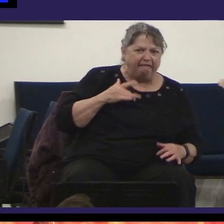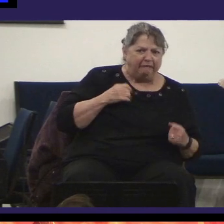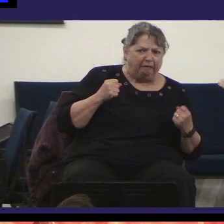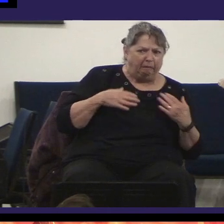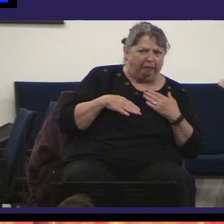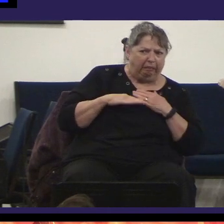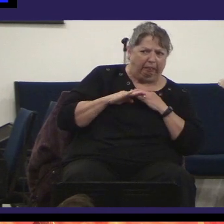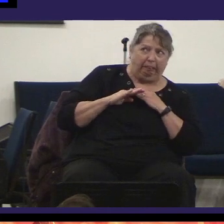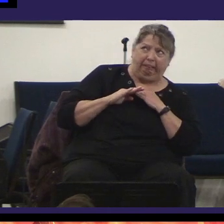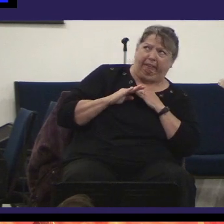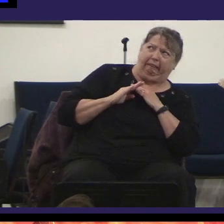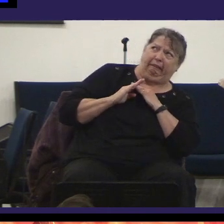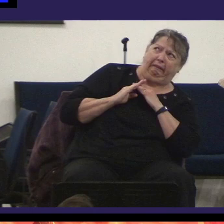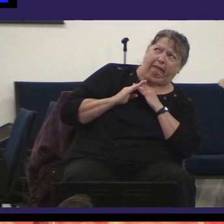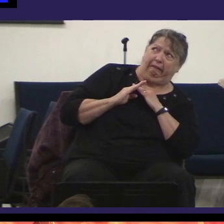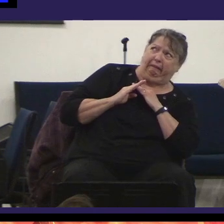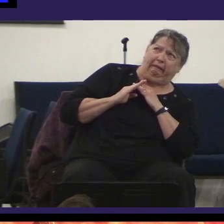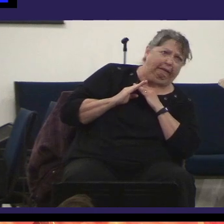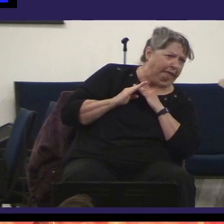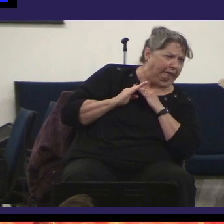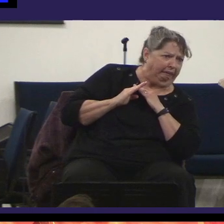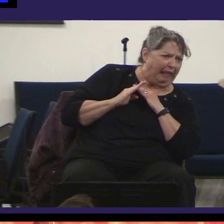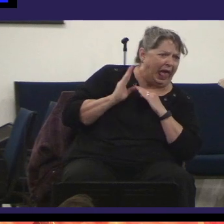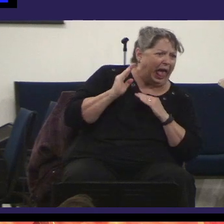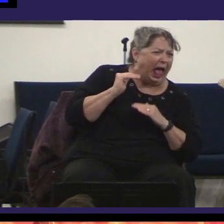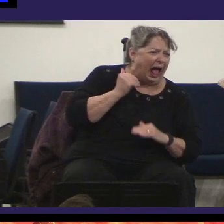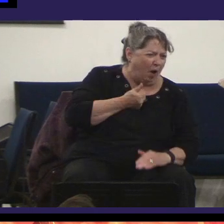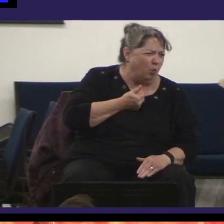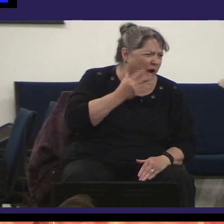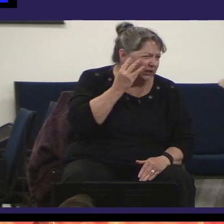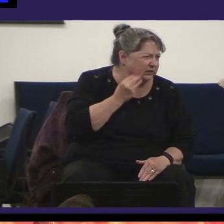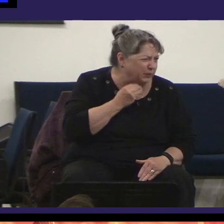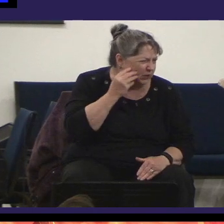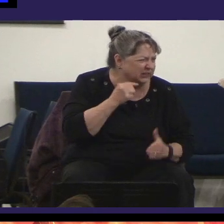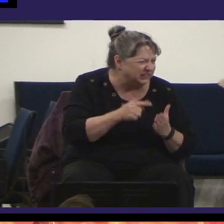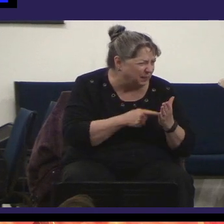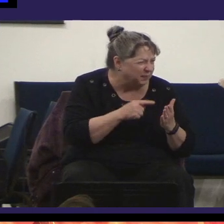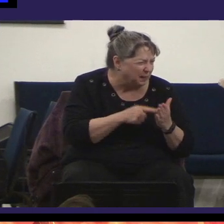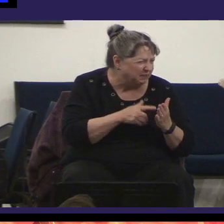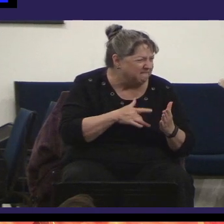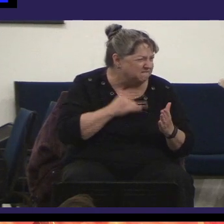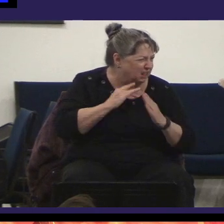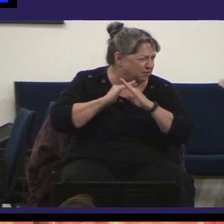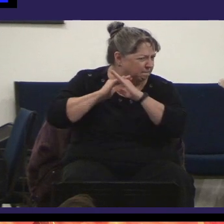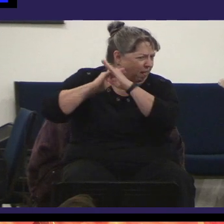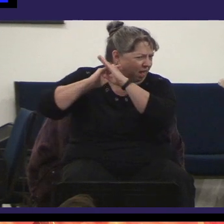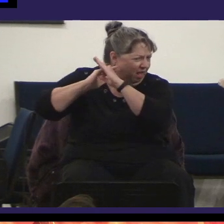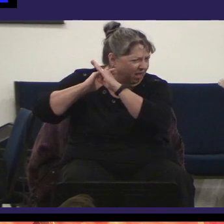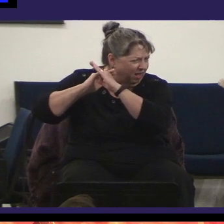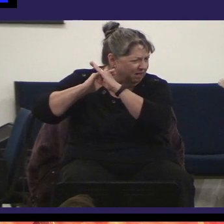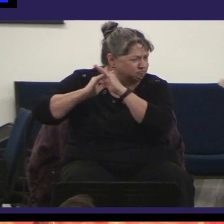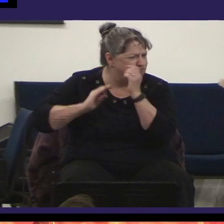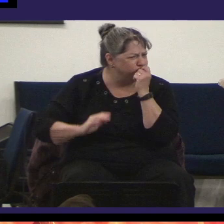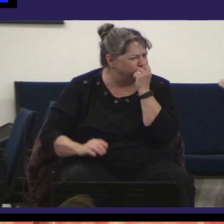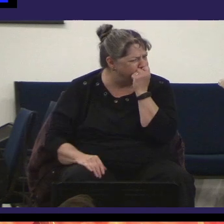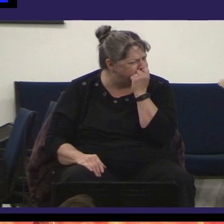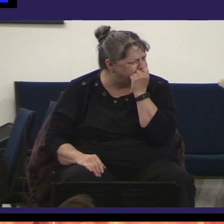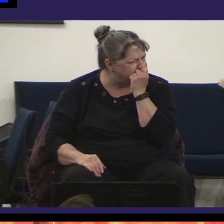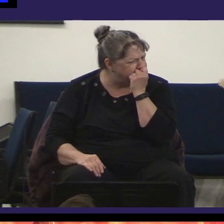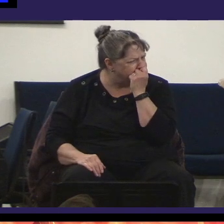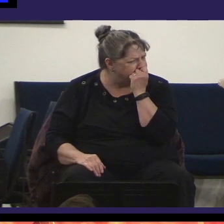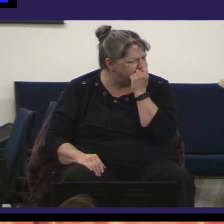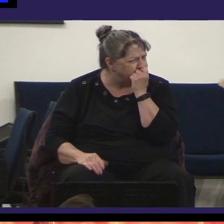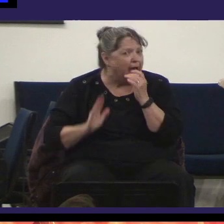might cause us not to be able to do that? And so we were talking, Pastor